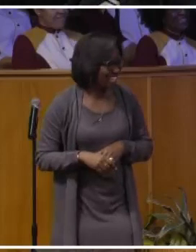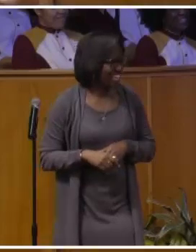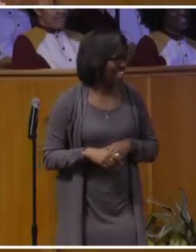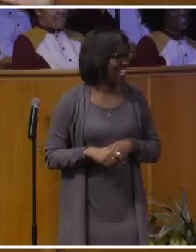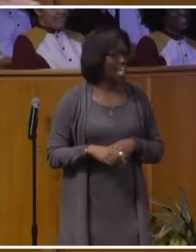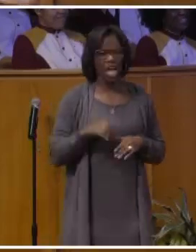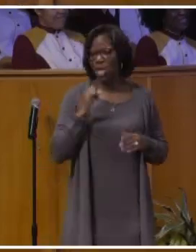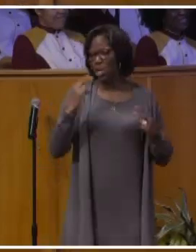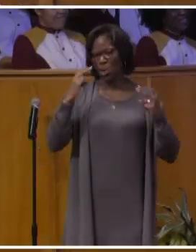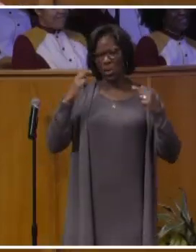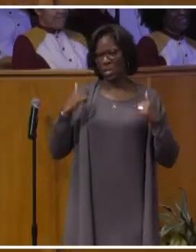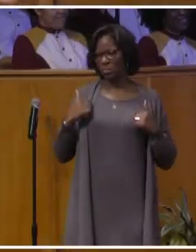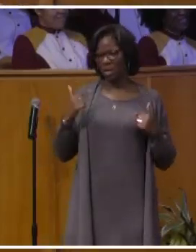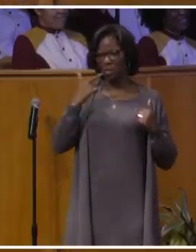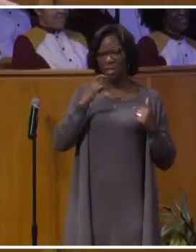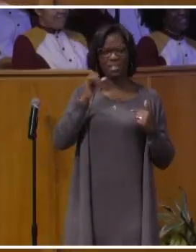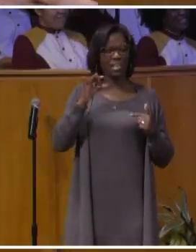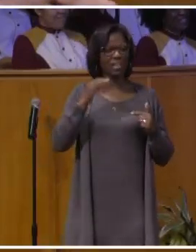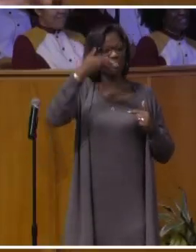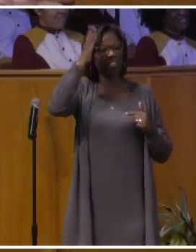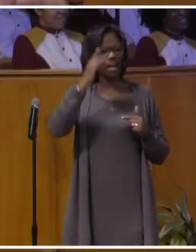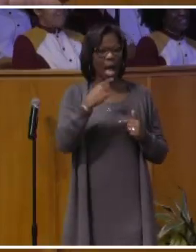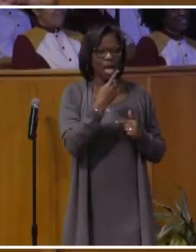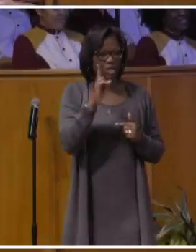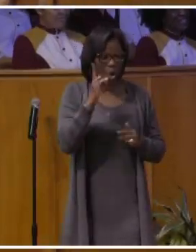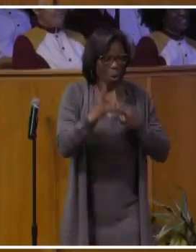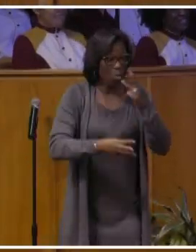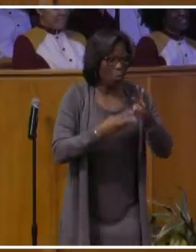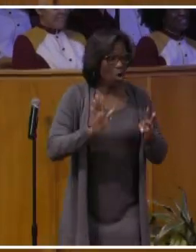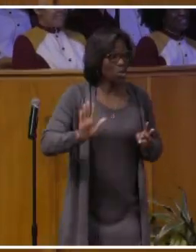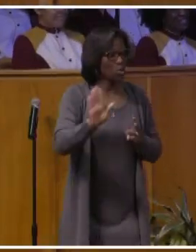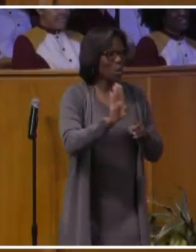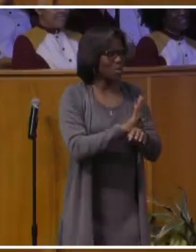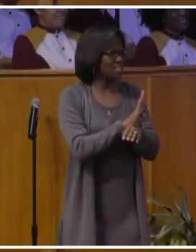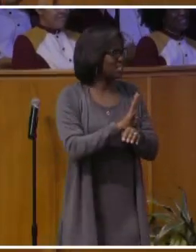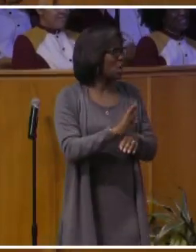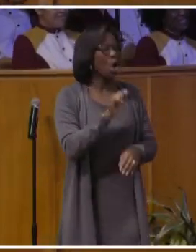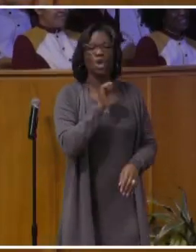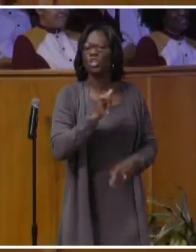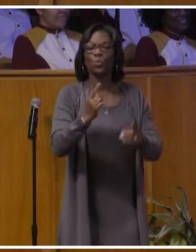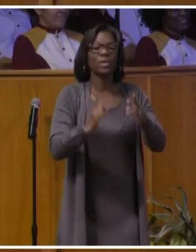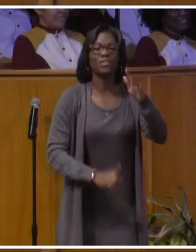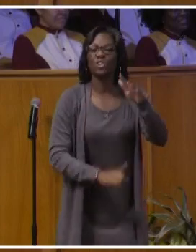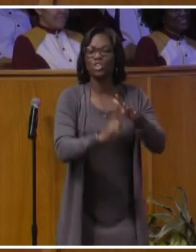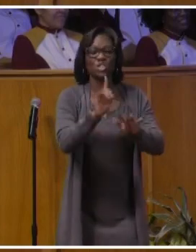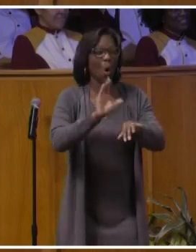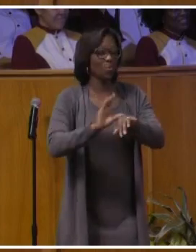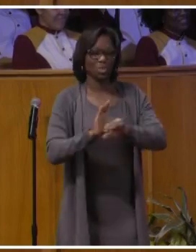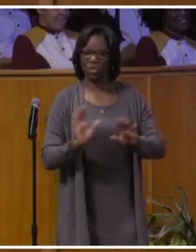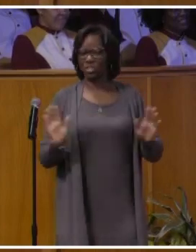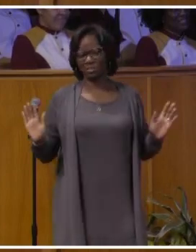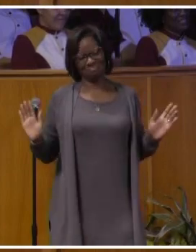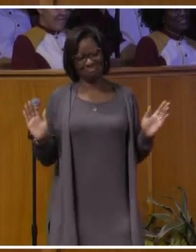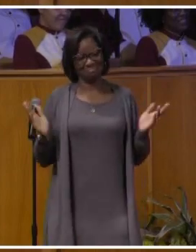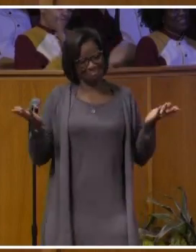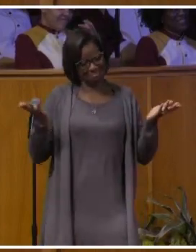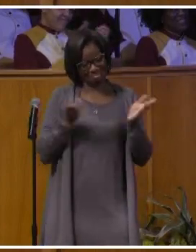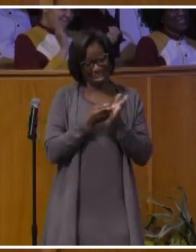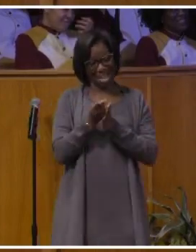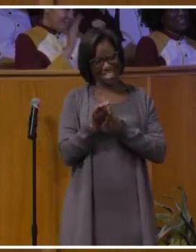And don't look at me like that, because if God went public with yours, you wouldn't even come to church.